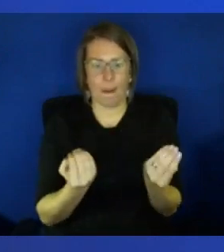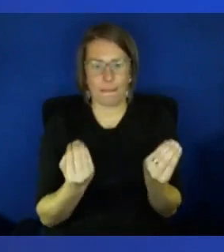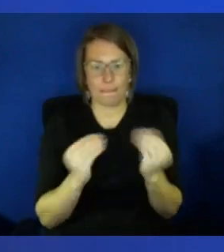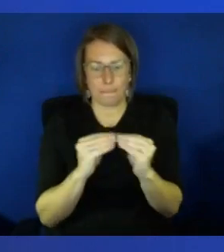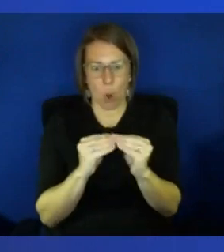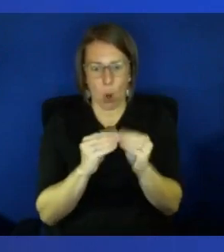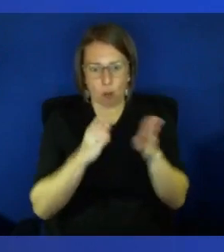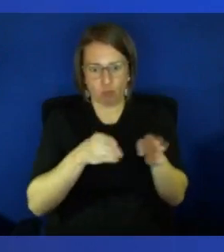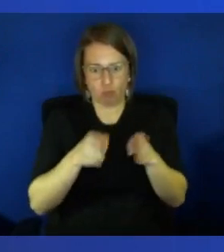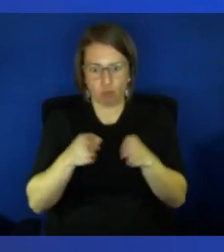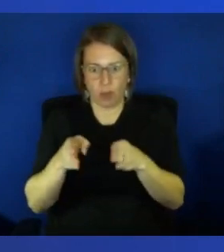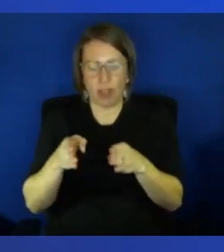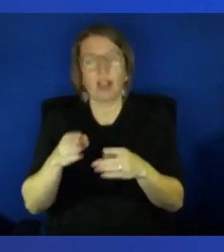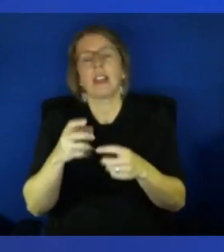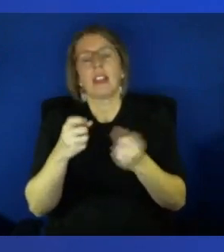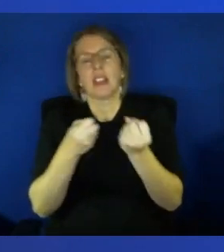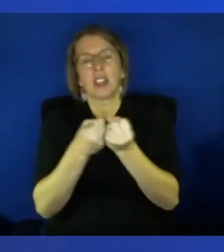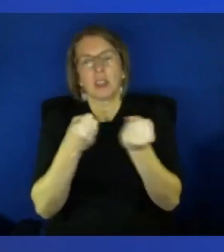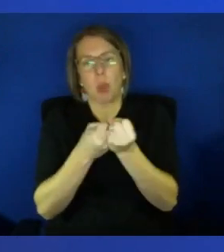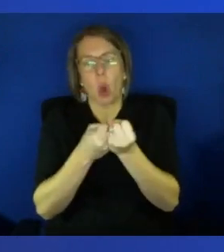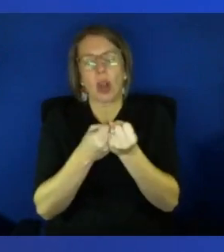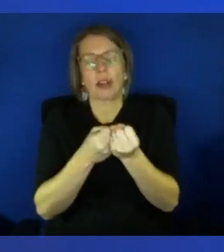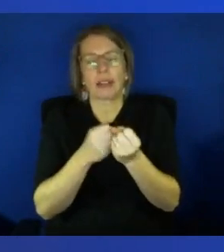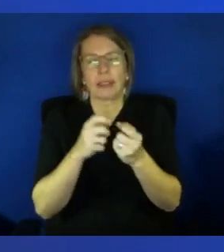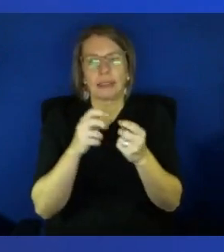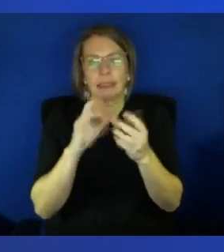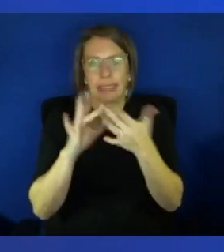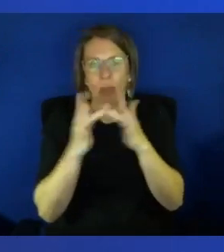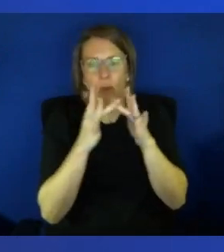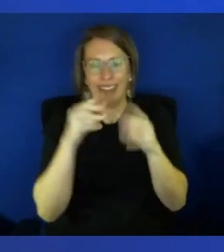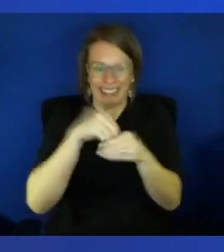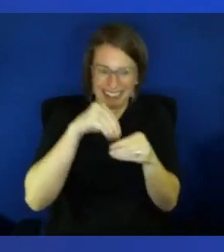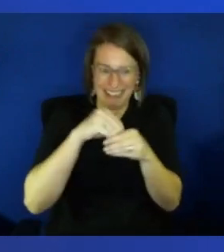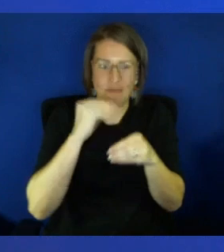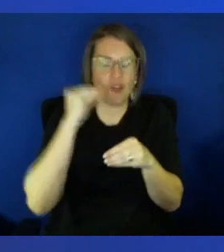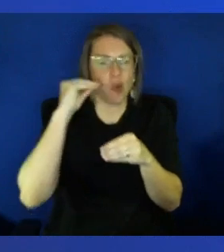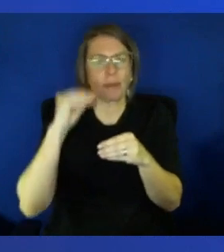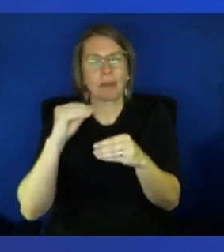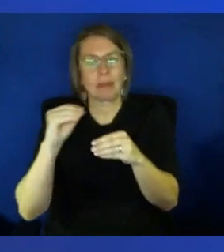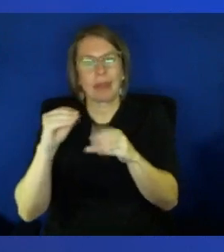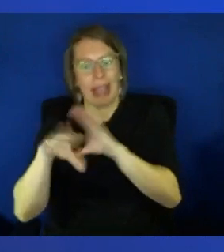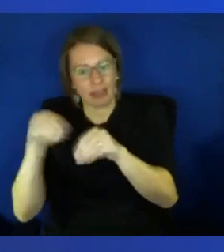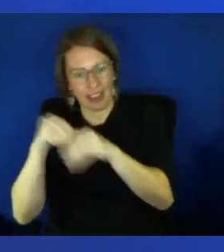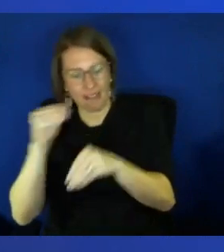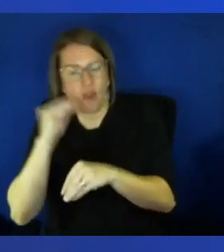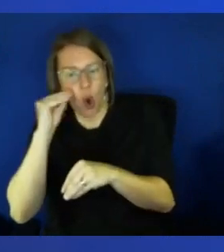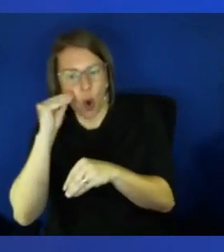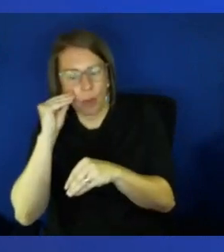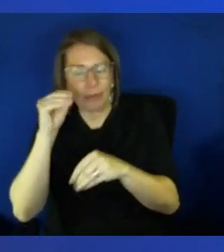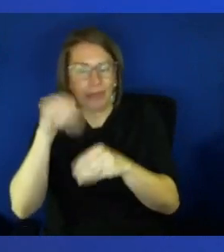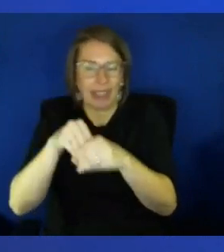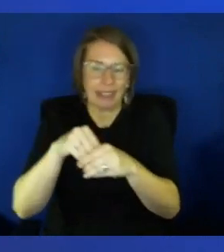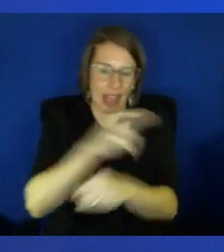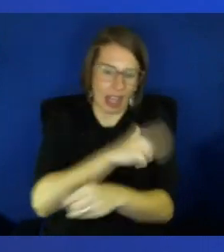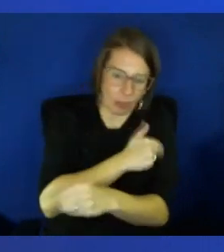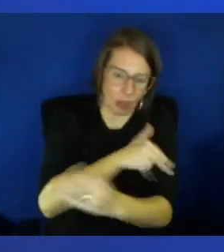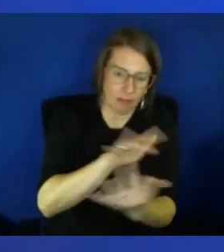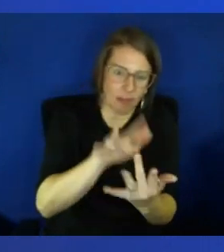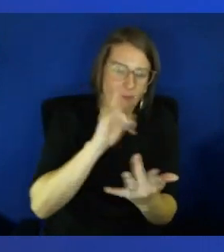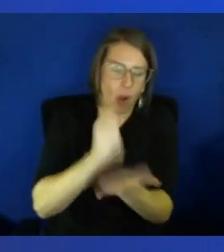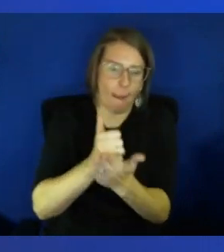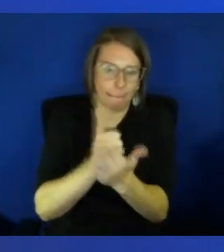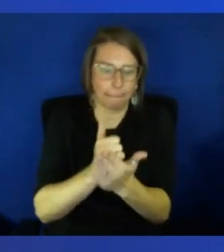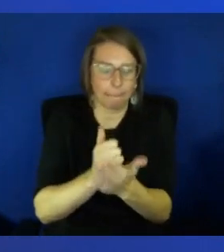support network in home, having a support network outside of your home, even within the hospital, always reaching out for help, asking for